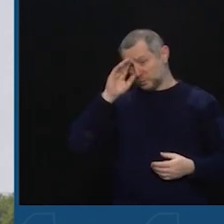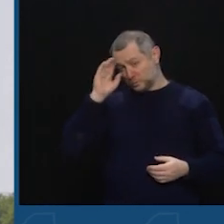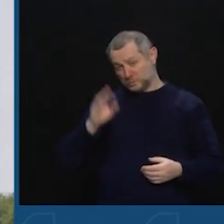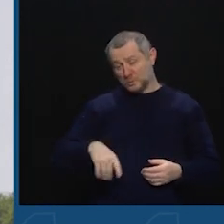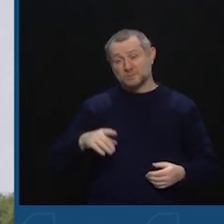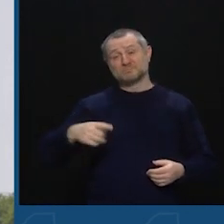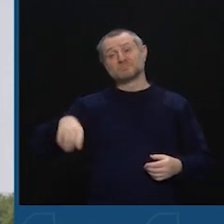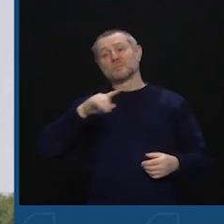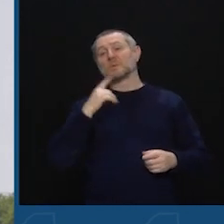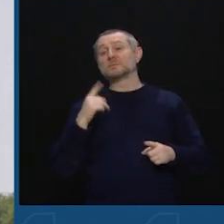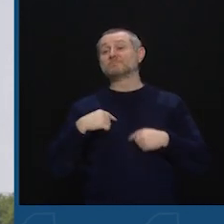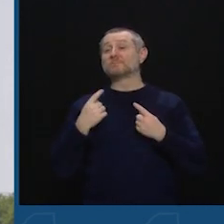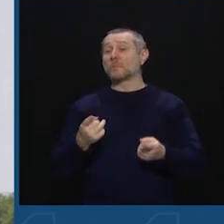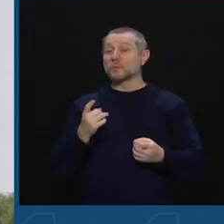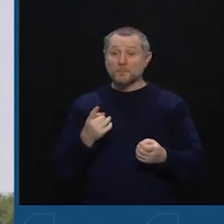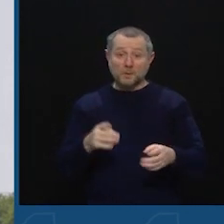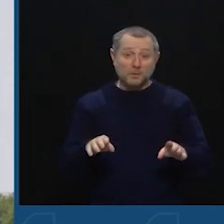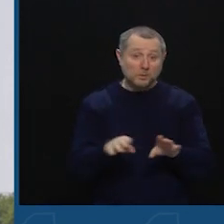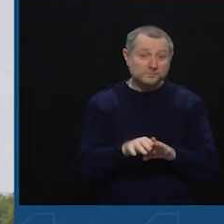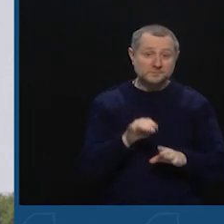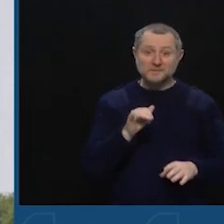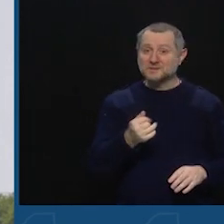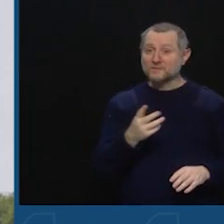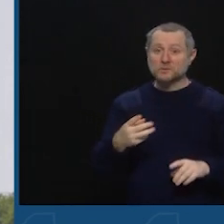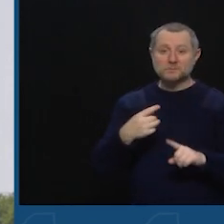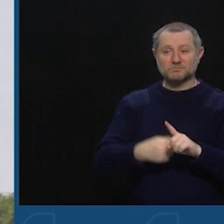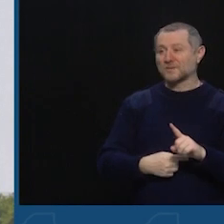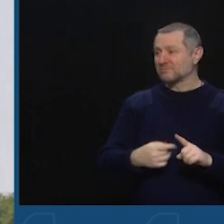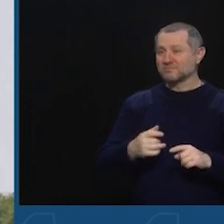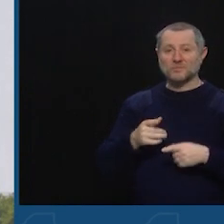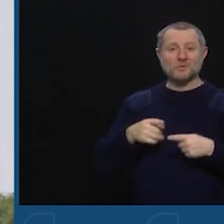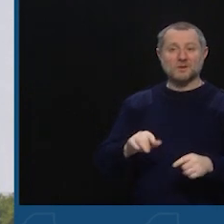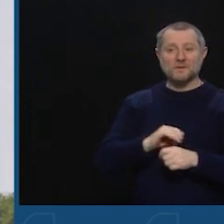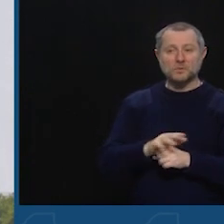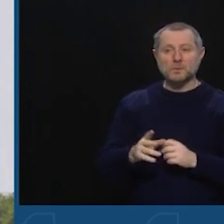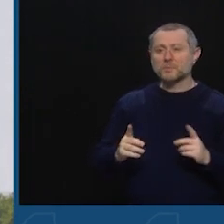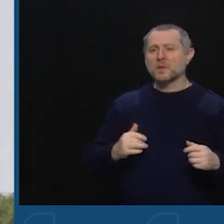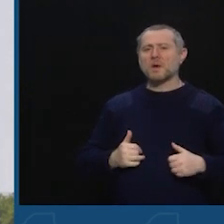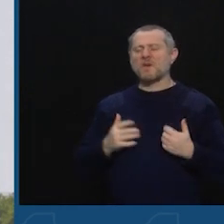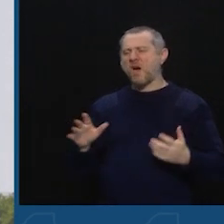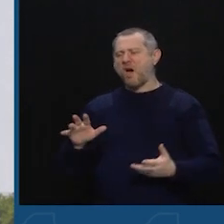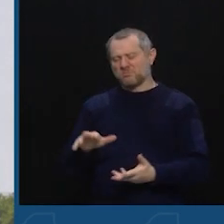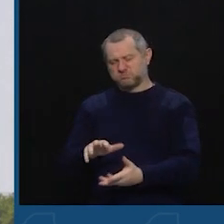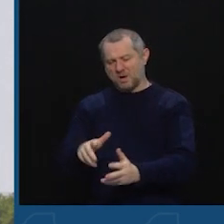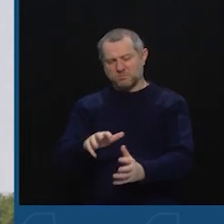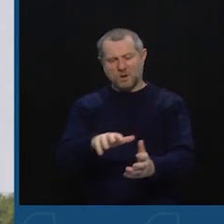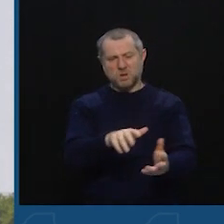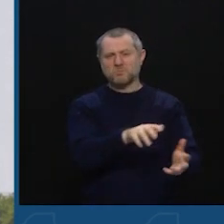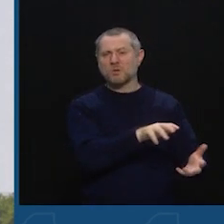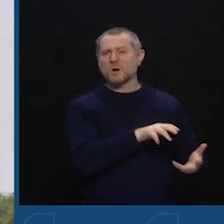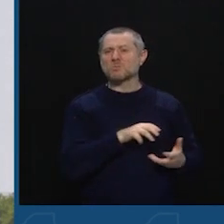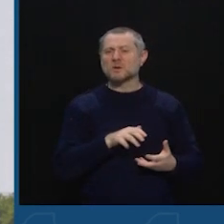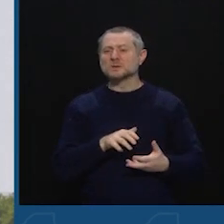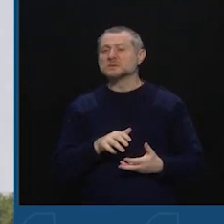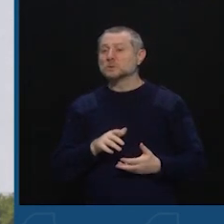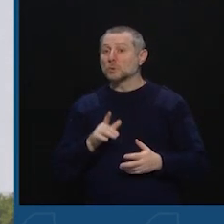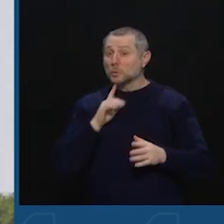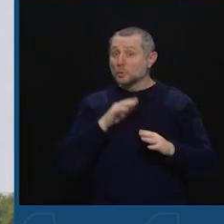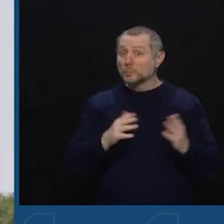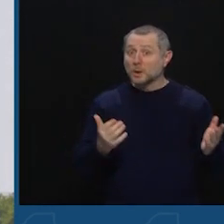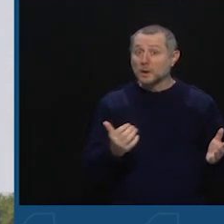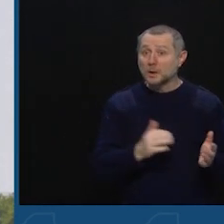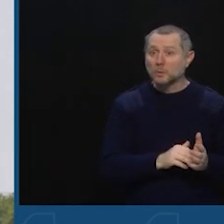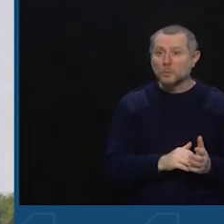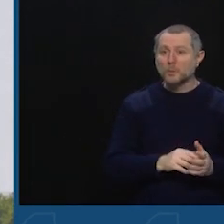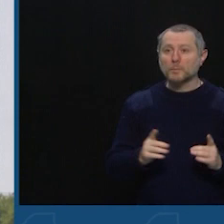had to close for a few months during the first months of the pandemic, but then a lot of customers didn't come back. Our downtowns were just battered.